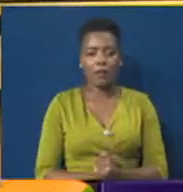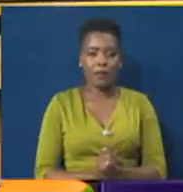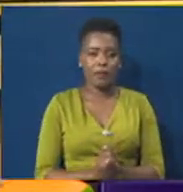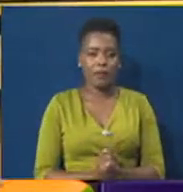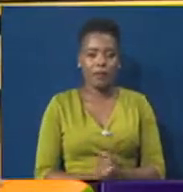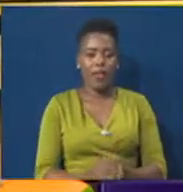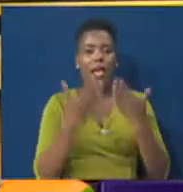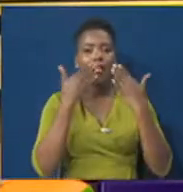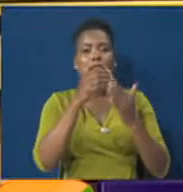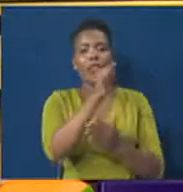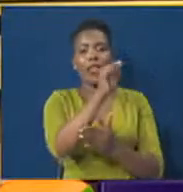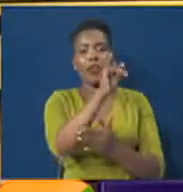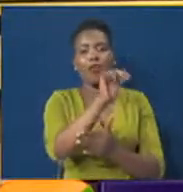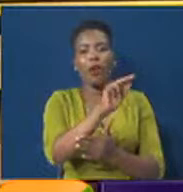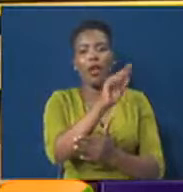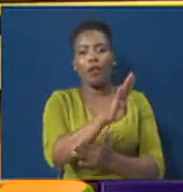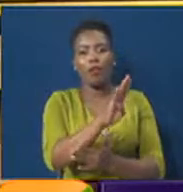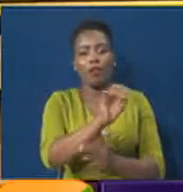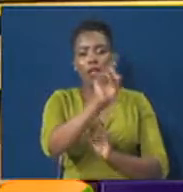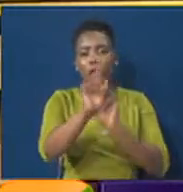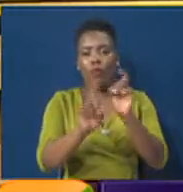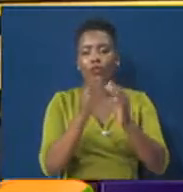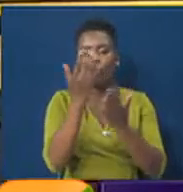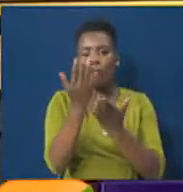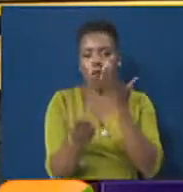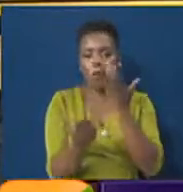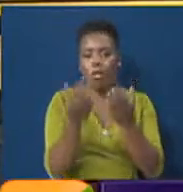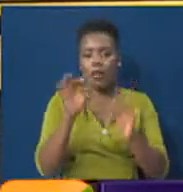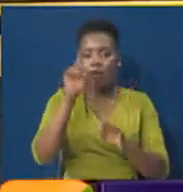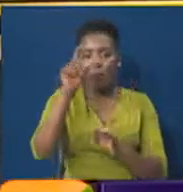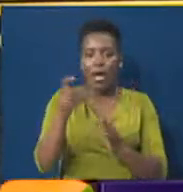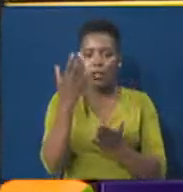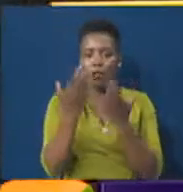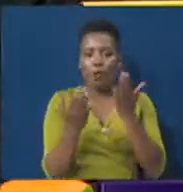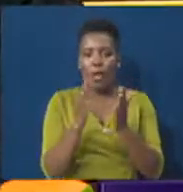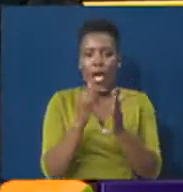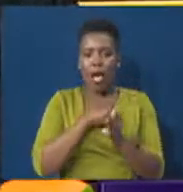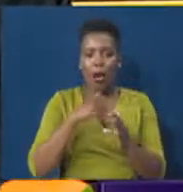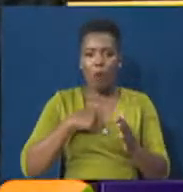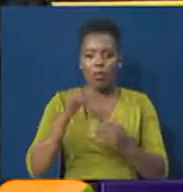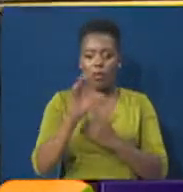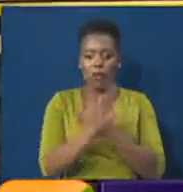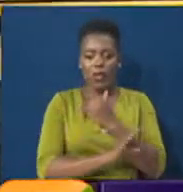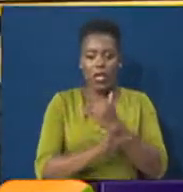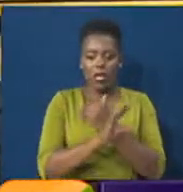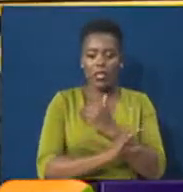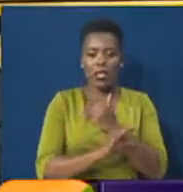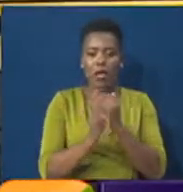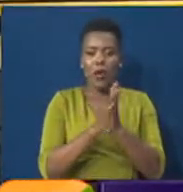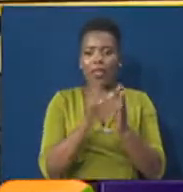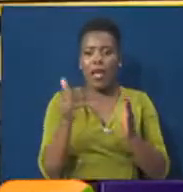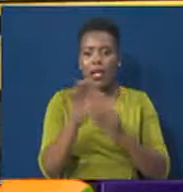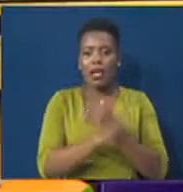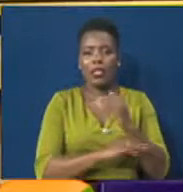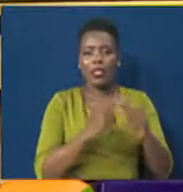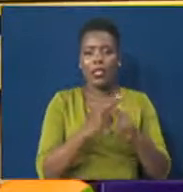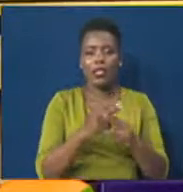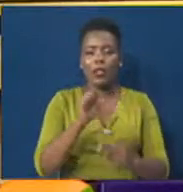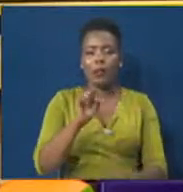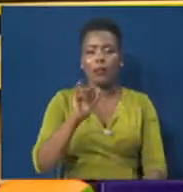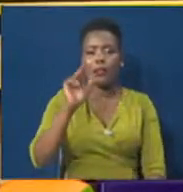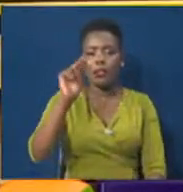On the question of comparisons, if we must compare ourselves with Singapore, then we should remember